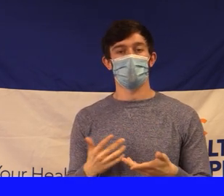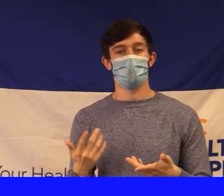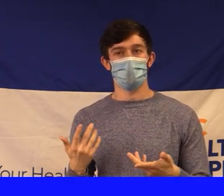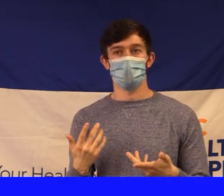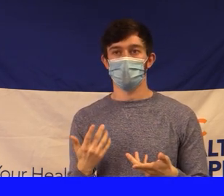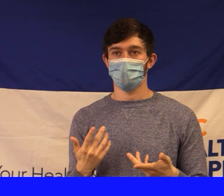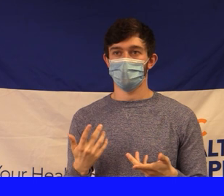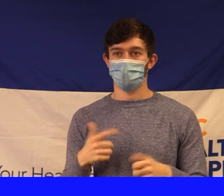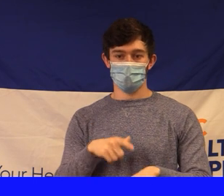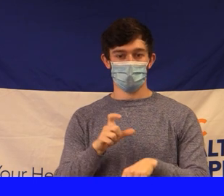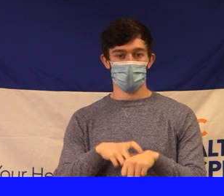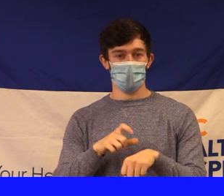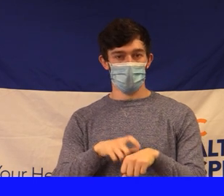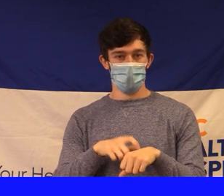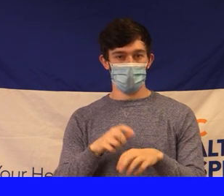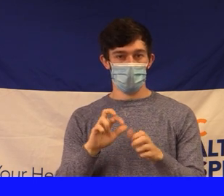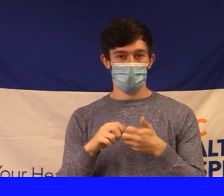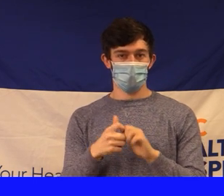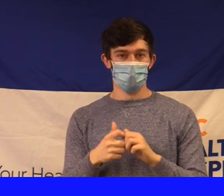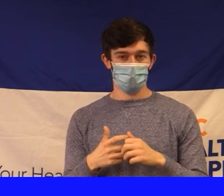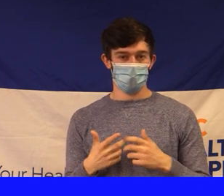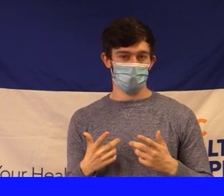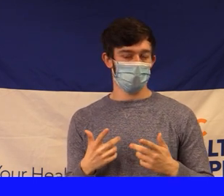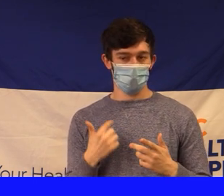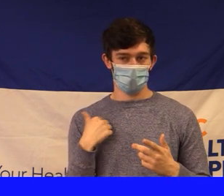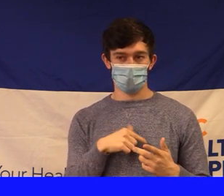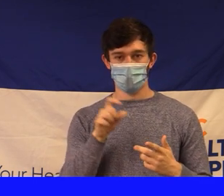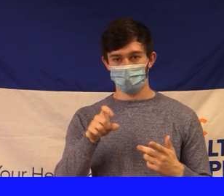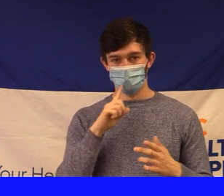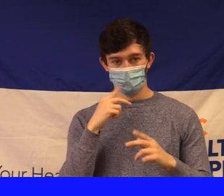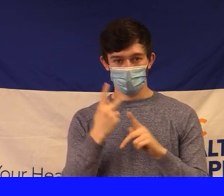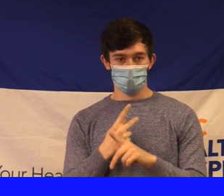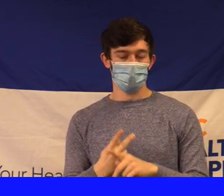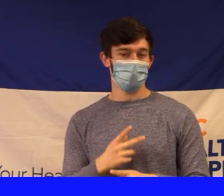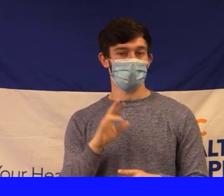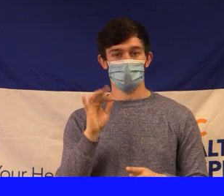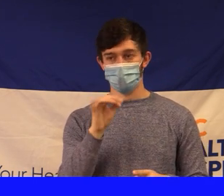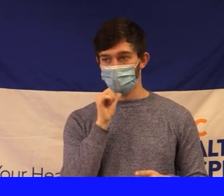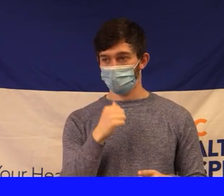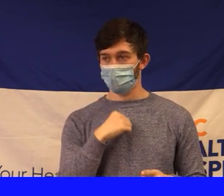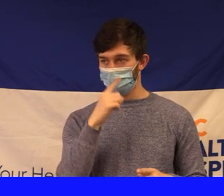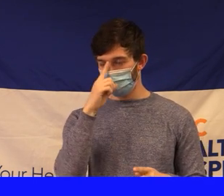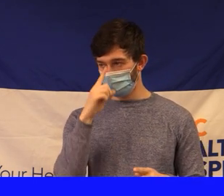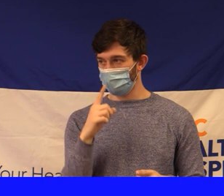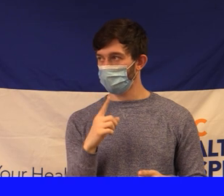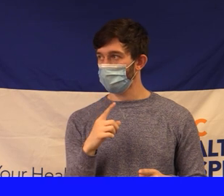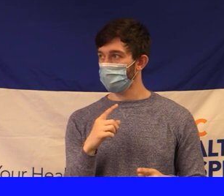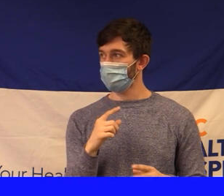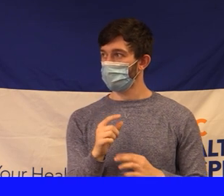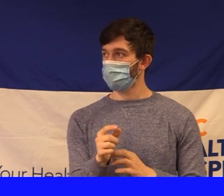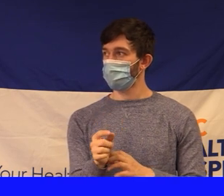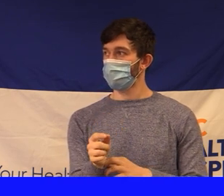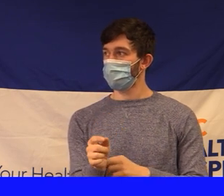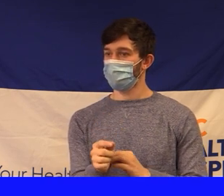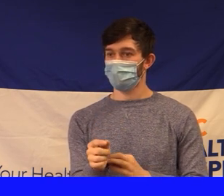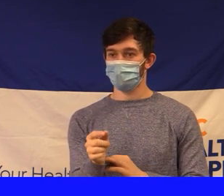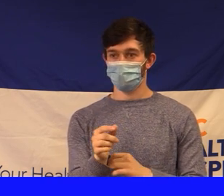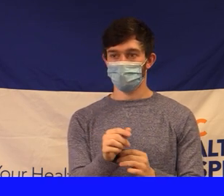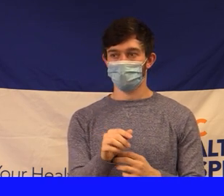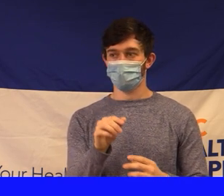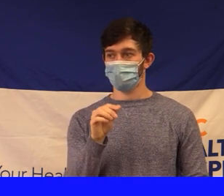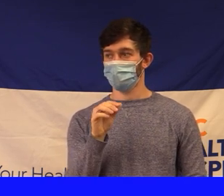a time issue here that we need to solve? Otherwise, I think, Fanny, your idea is Matt's idea and